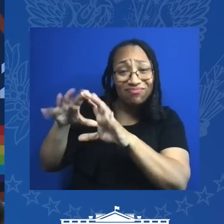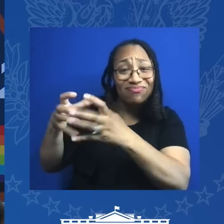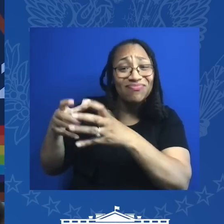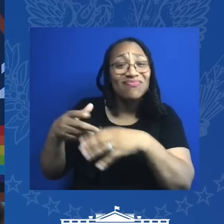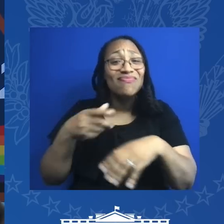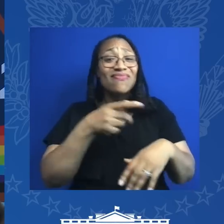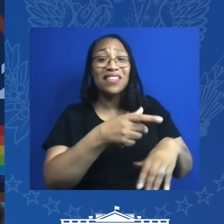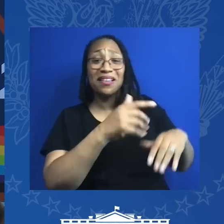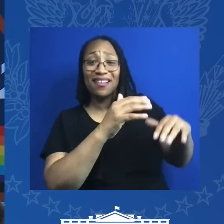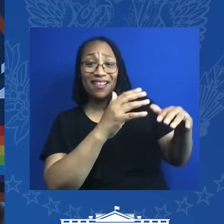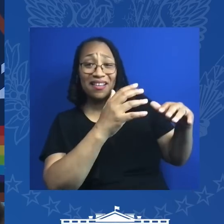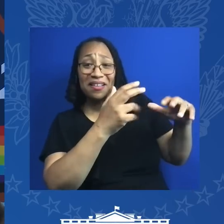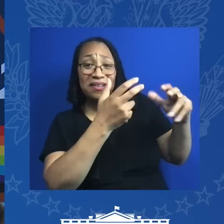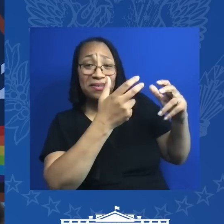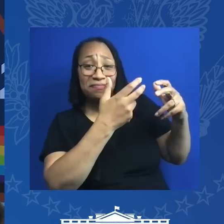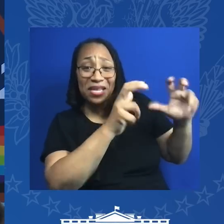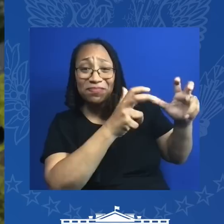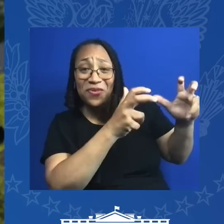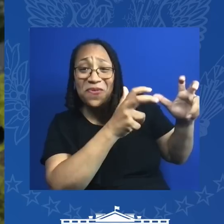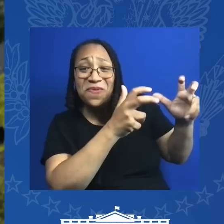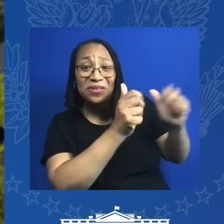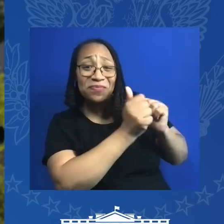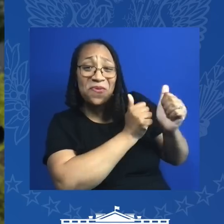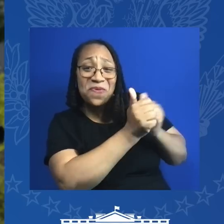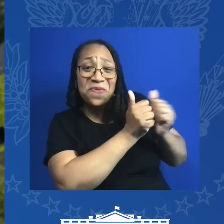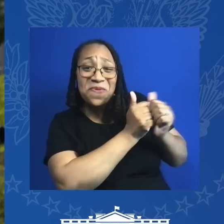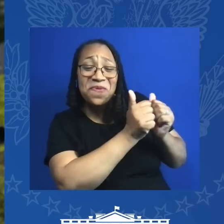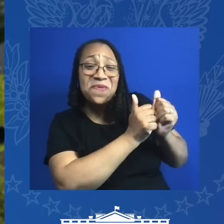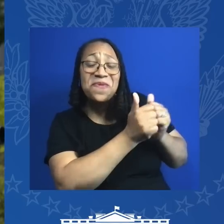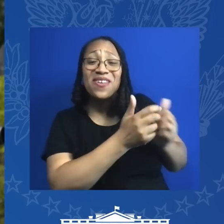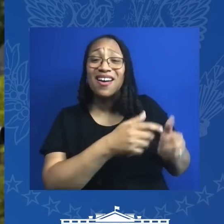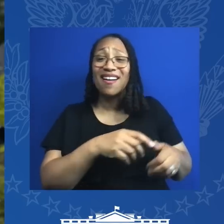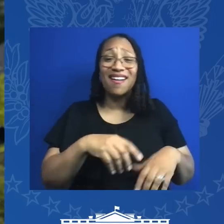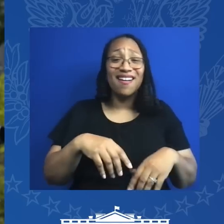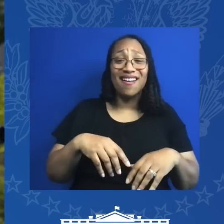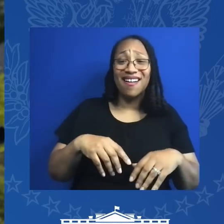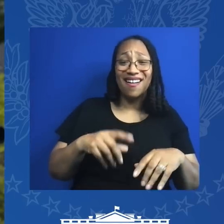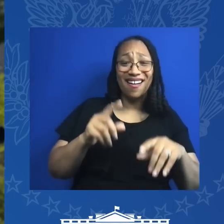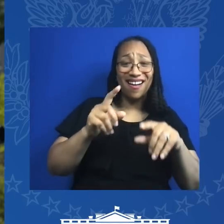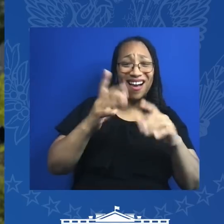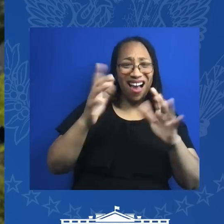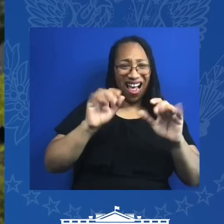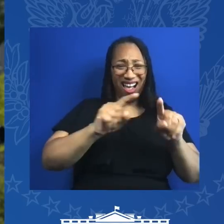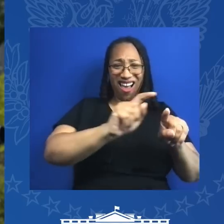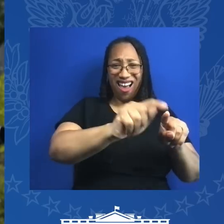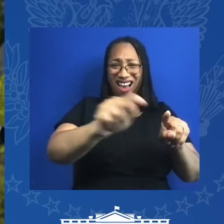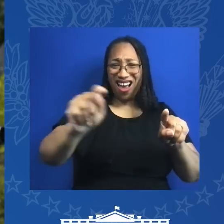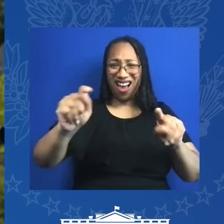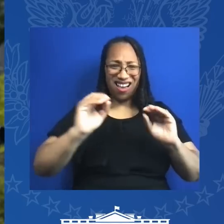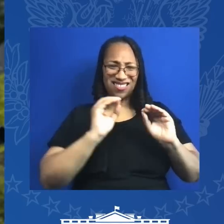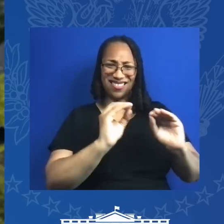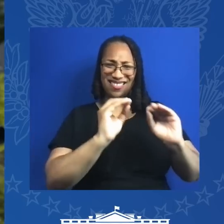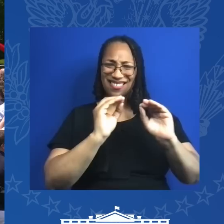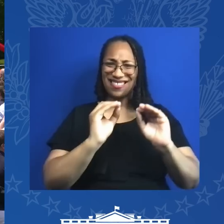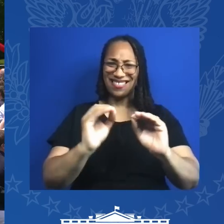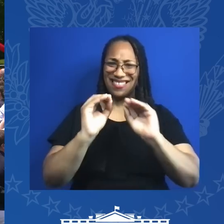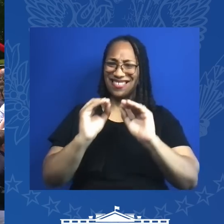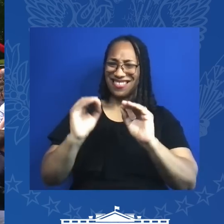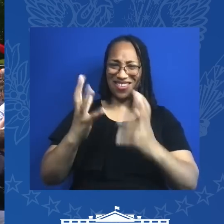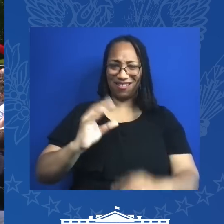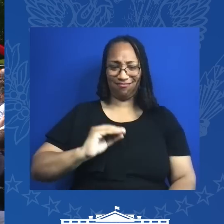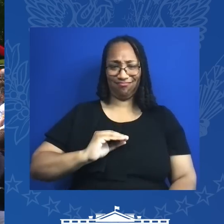games and trying to install confidence in them to be the best self. After all, isn't that what we're all trying to teach our kids?